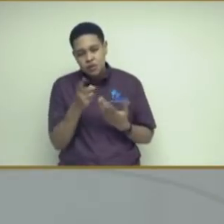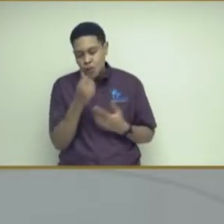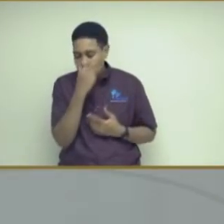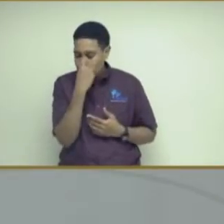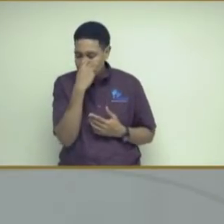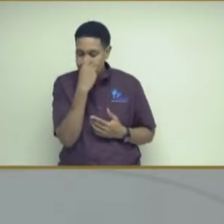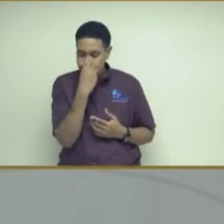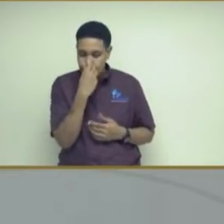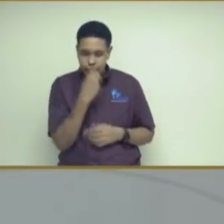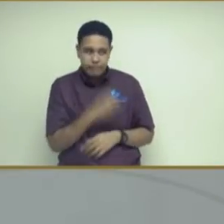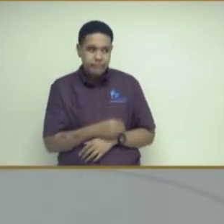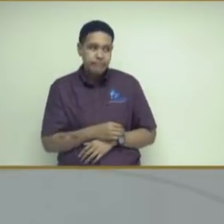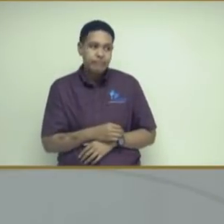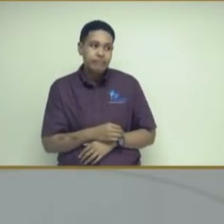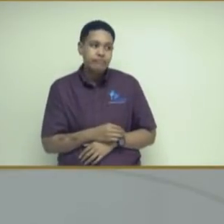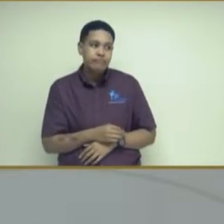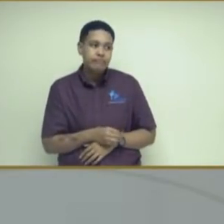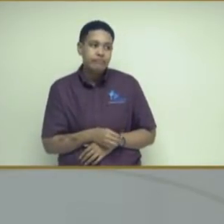could not,